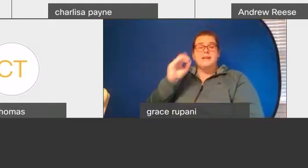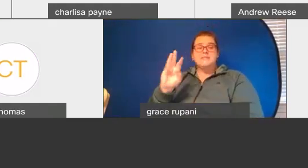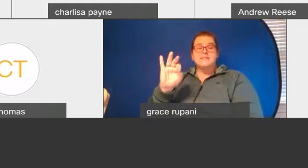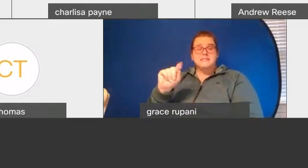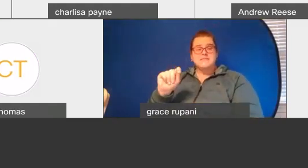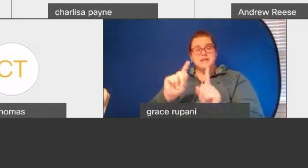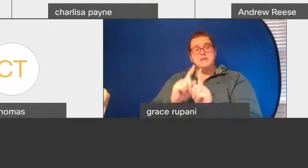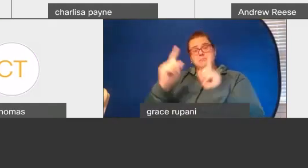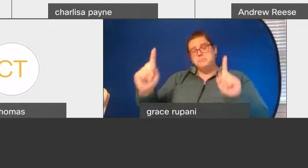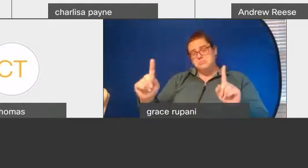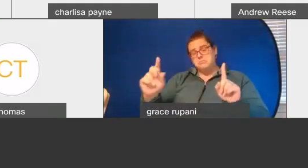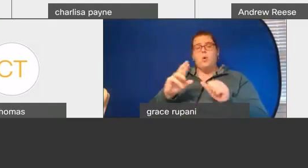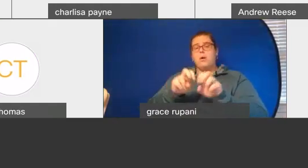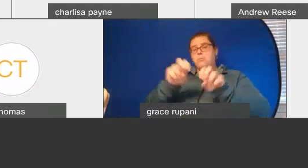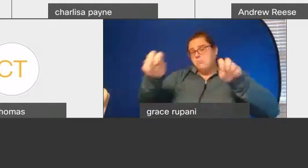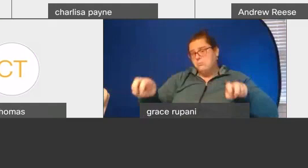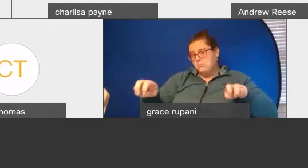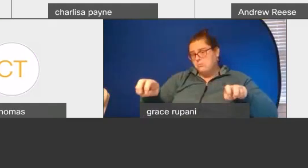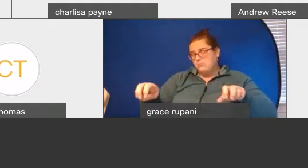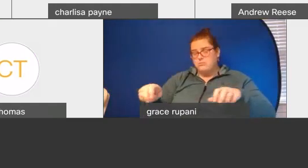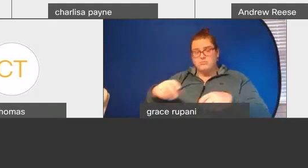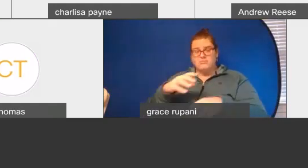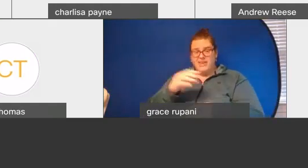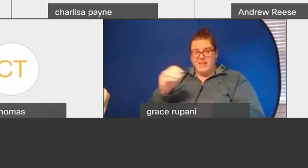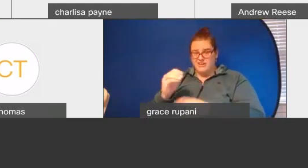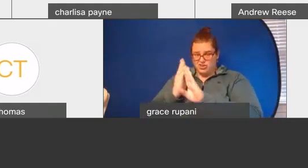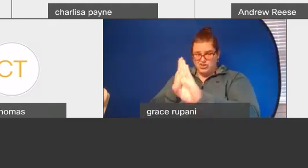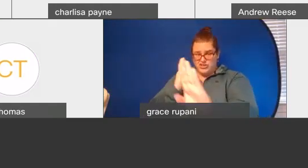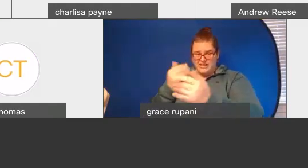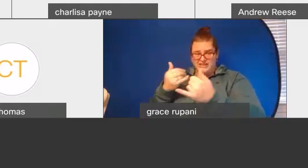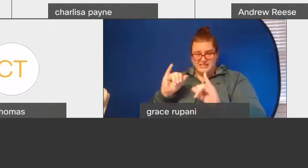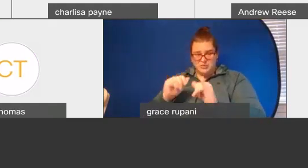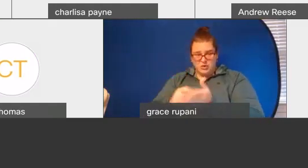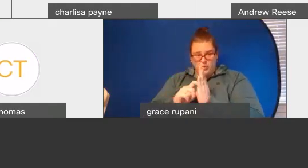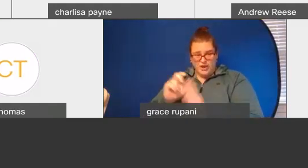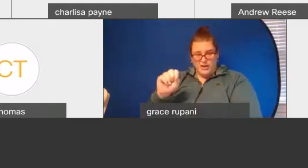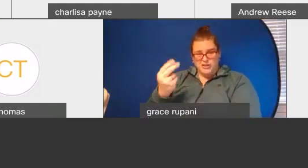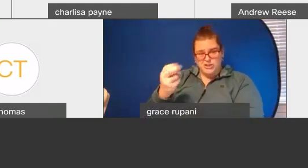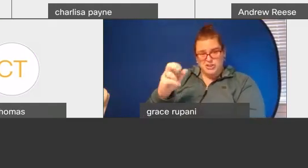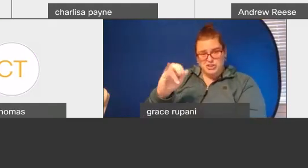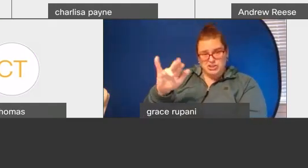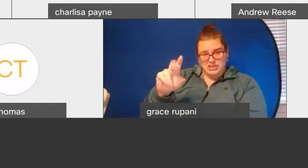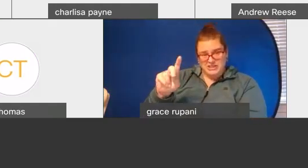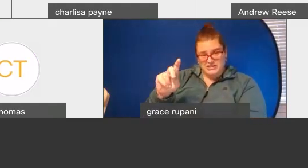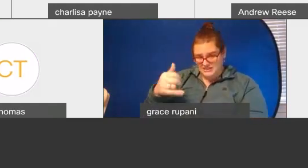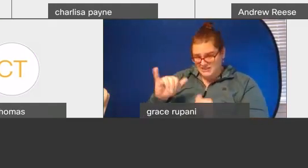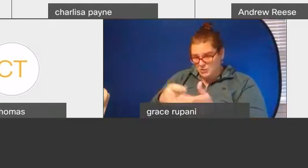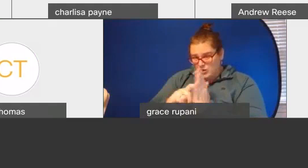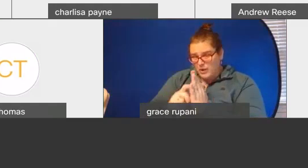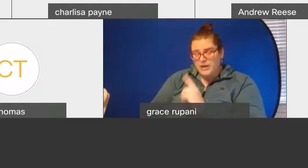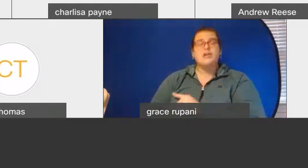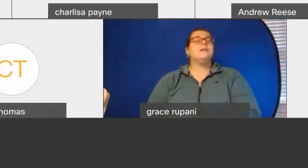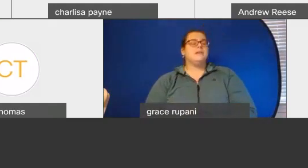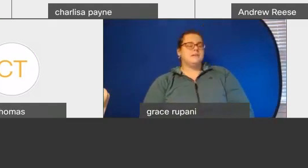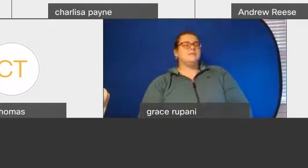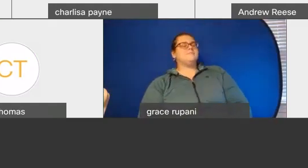masking, and are the shields required? When we refer to patient care